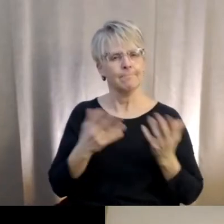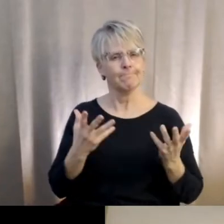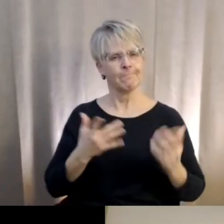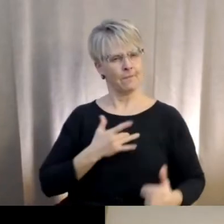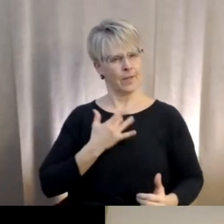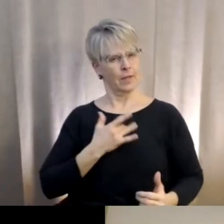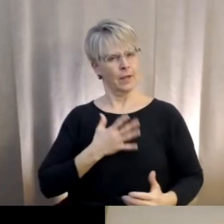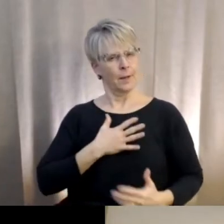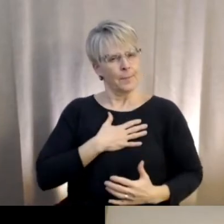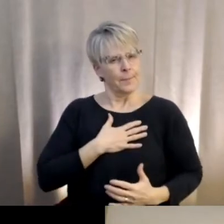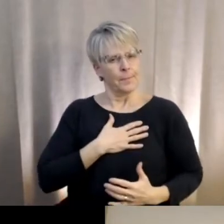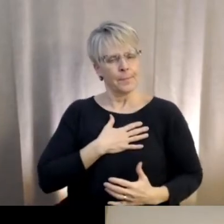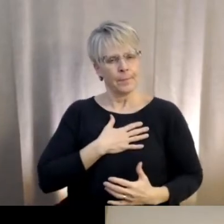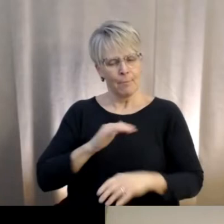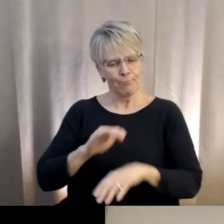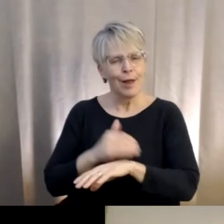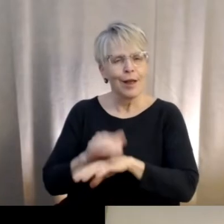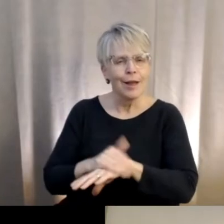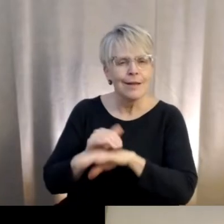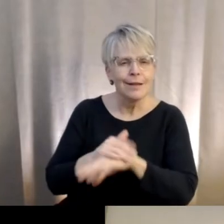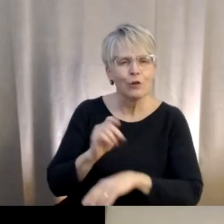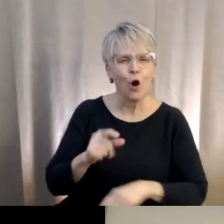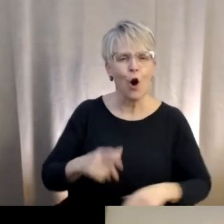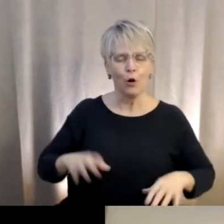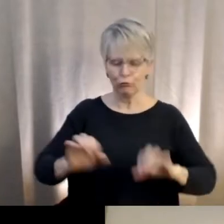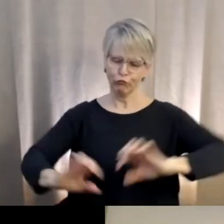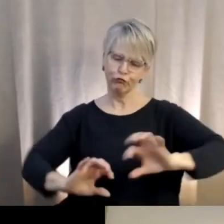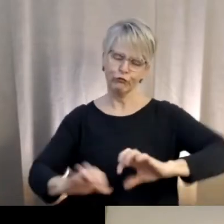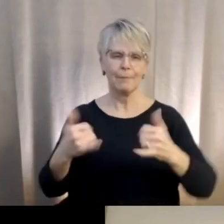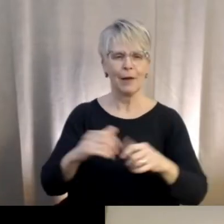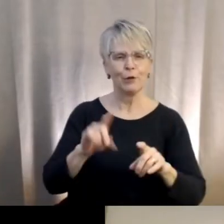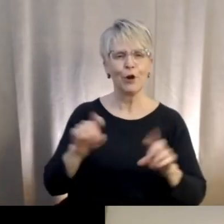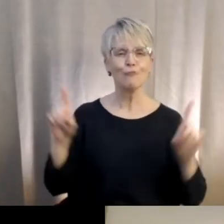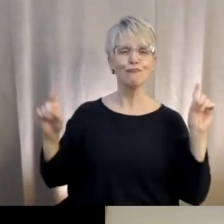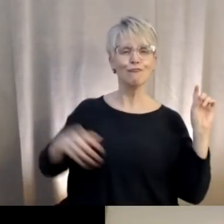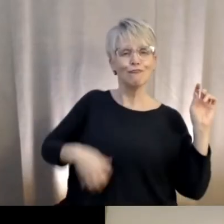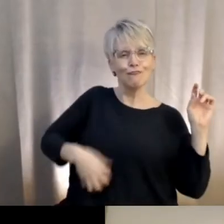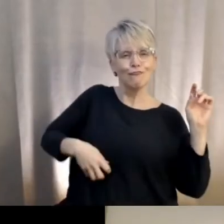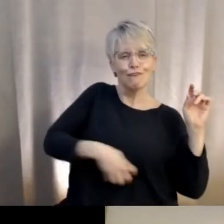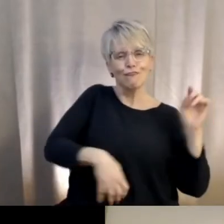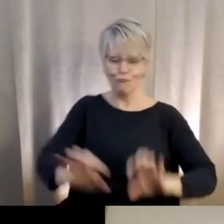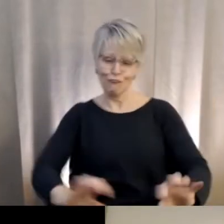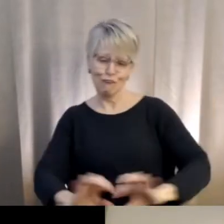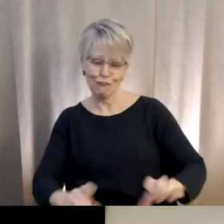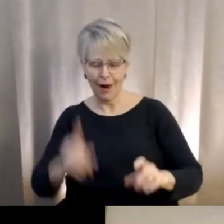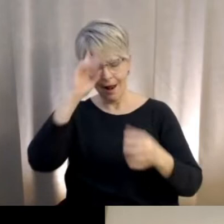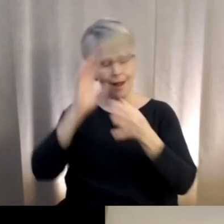feeling when you get to, you know, pet a dog or rub its belly or just have some general fun with them to take your mind